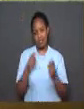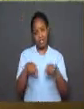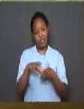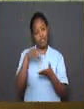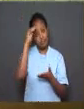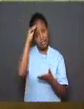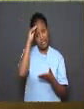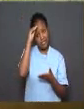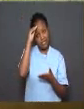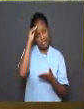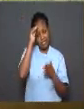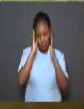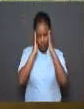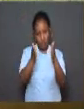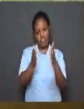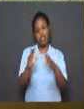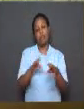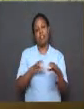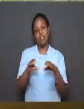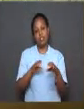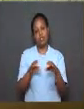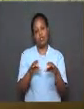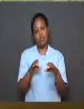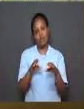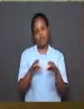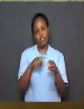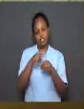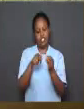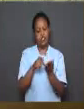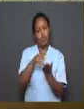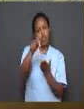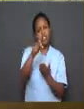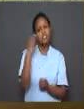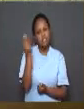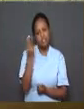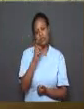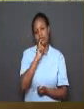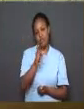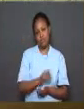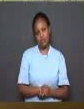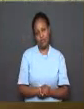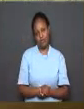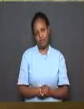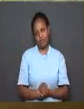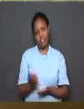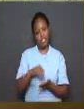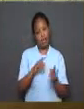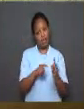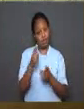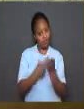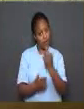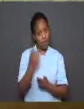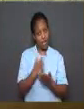In this lesson, we will be focusing on the importance of democracy. We will